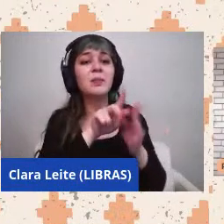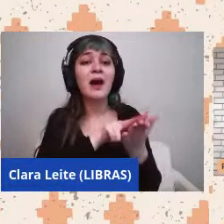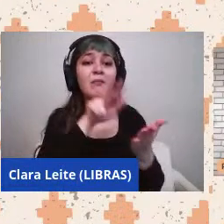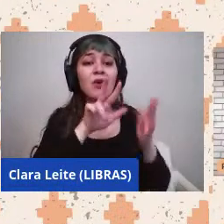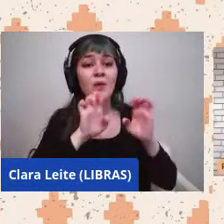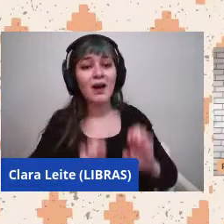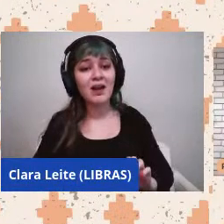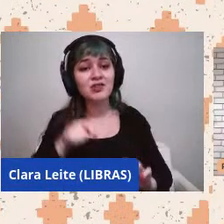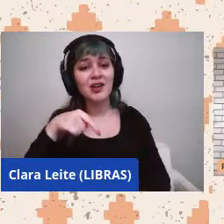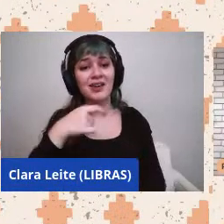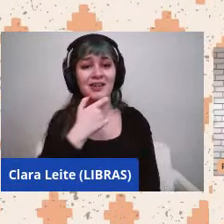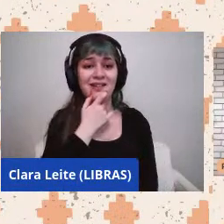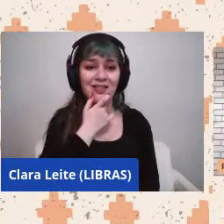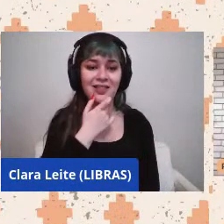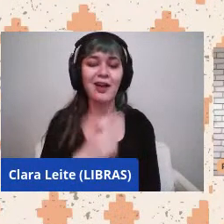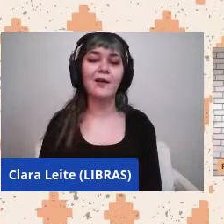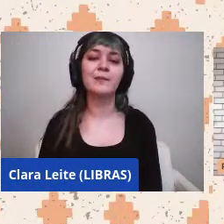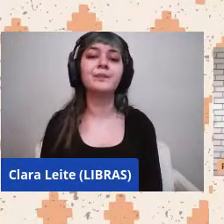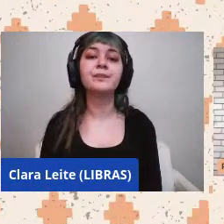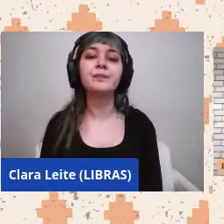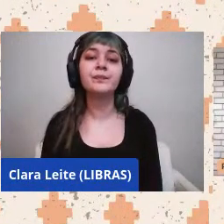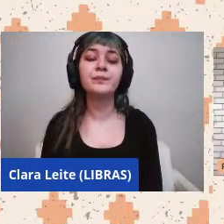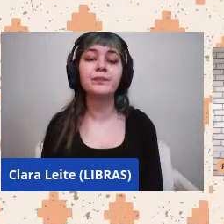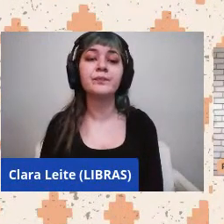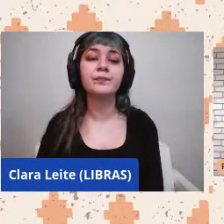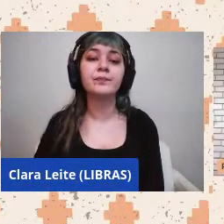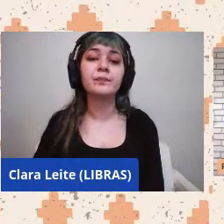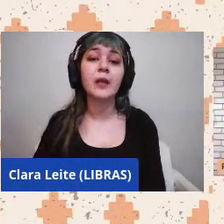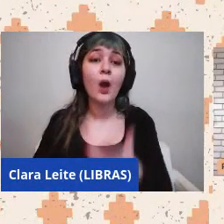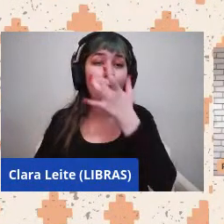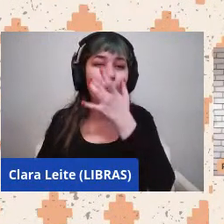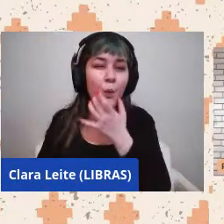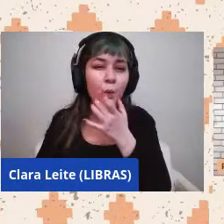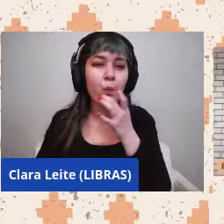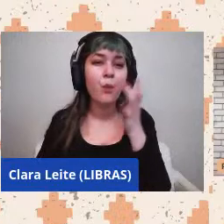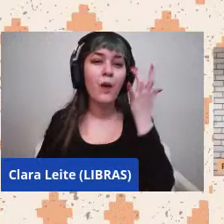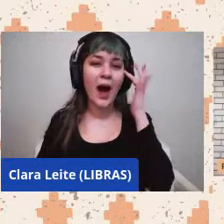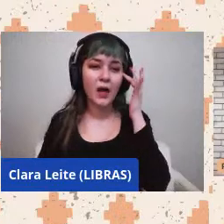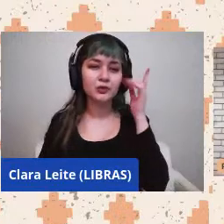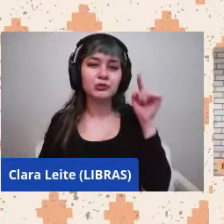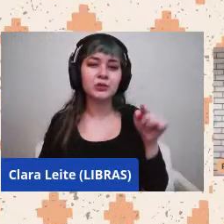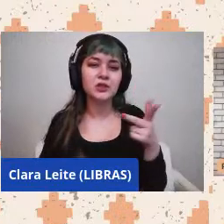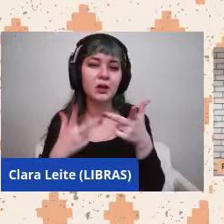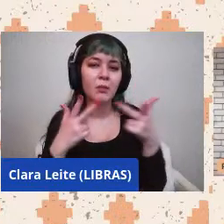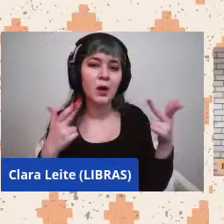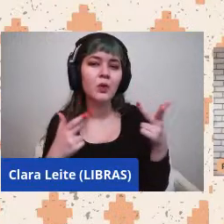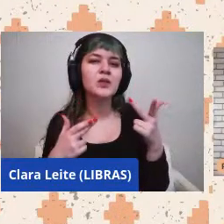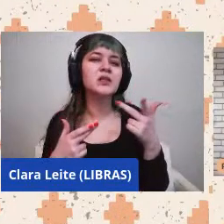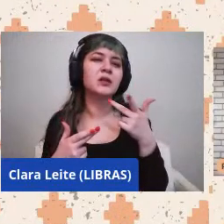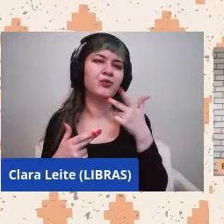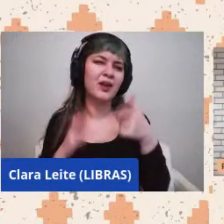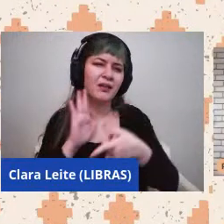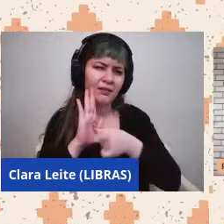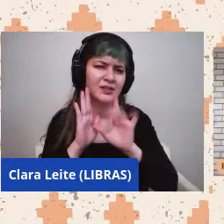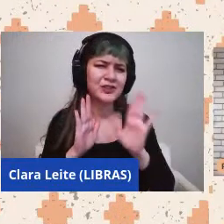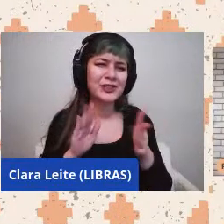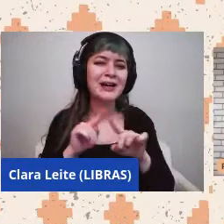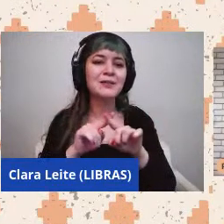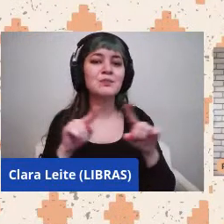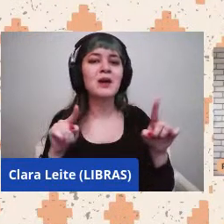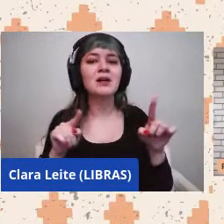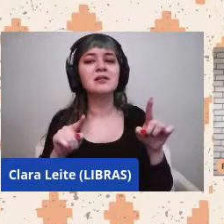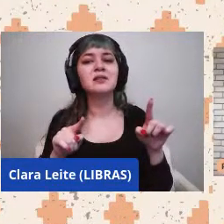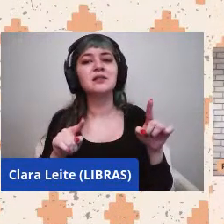England. Next slide, please. And then I think, again, this is something that I alluded to previously, that although over